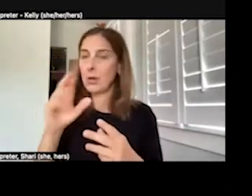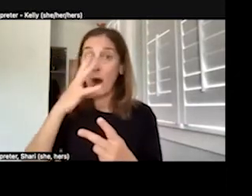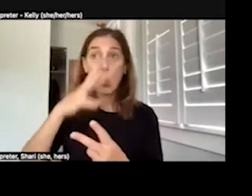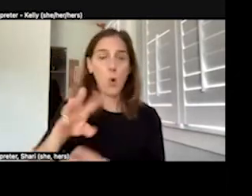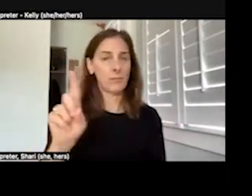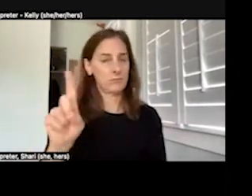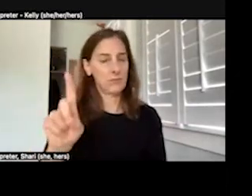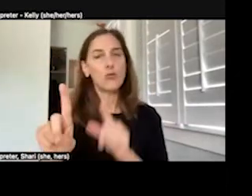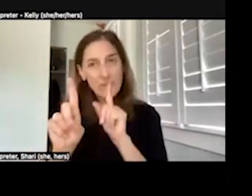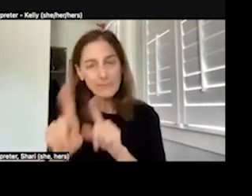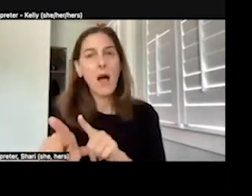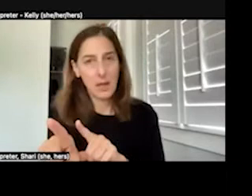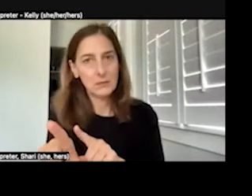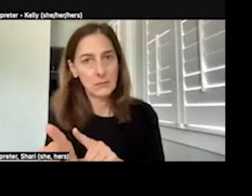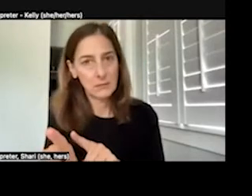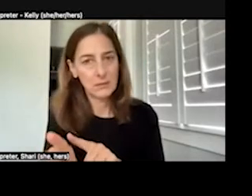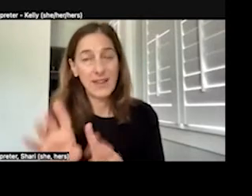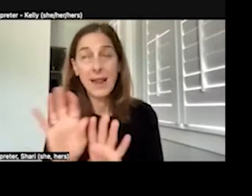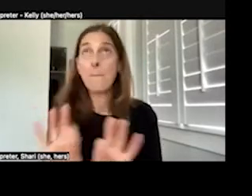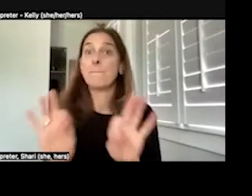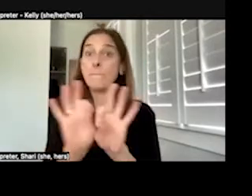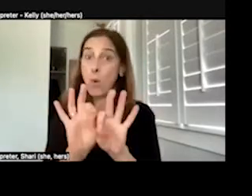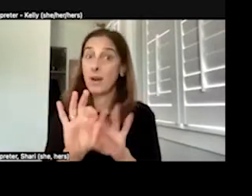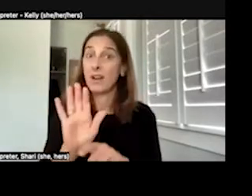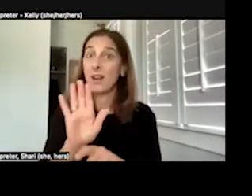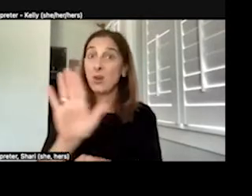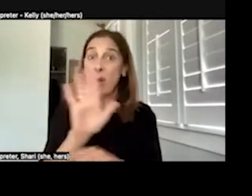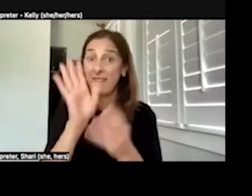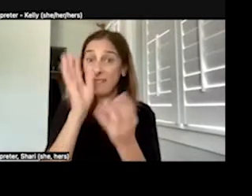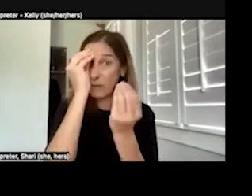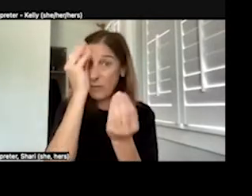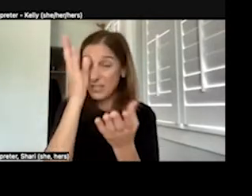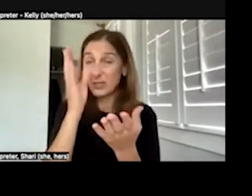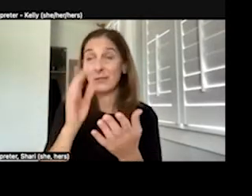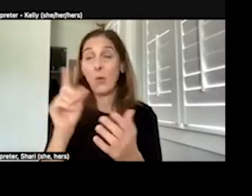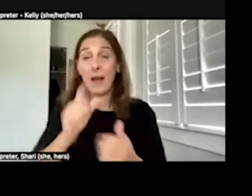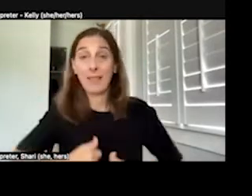information, particularly your address and contact information,